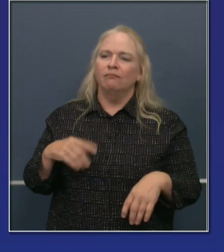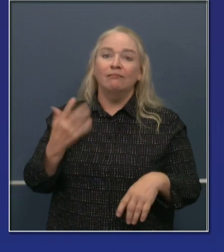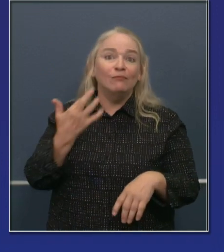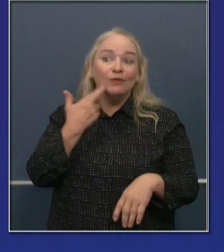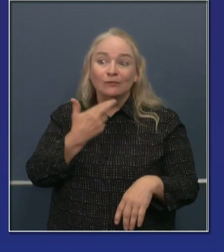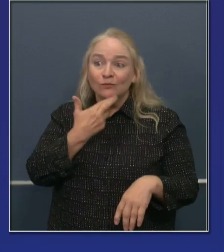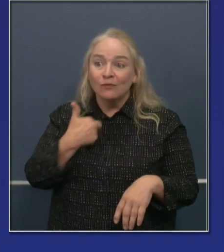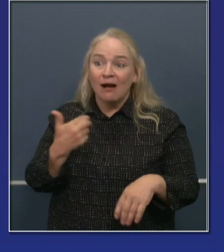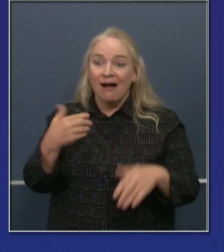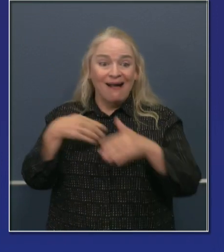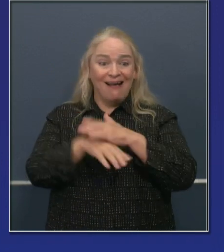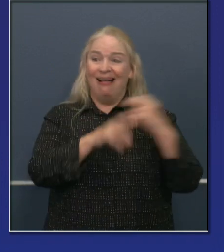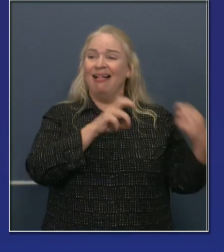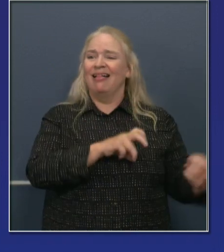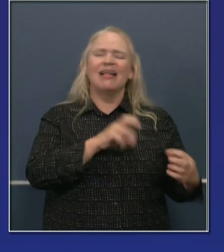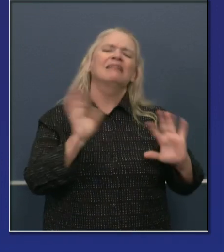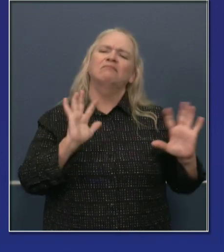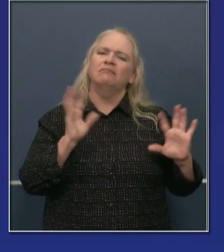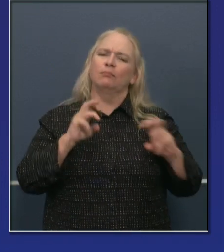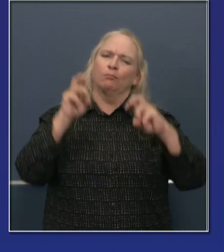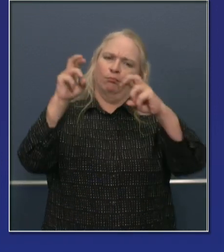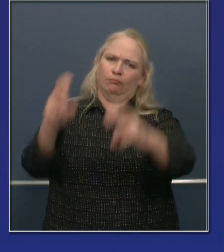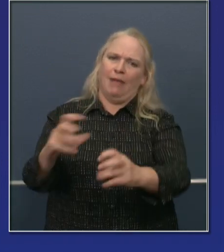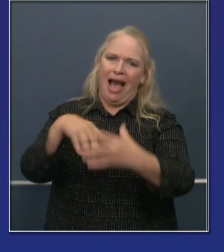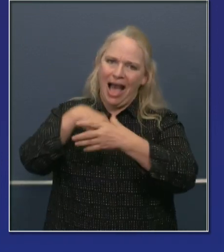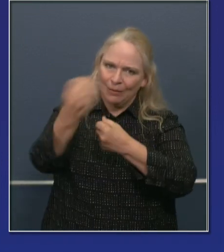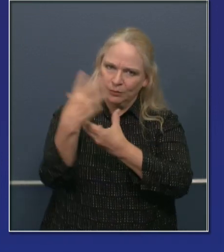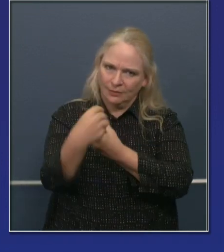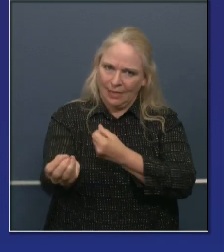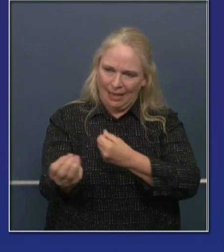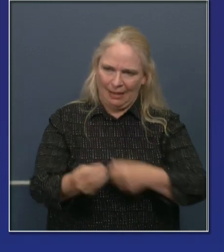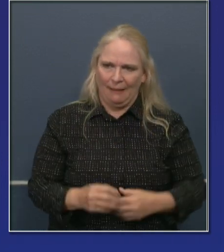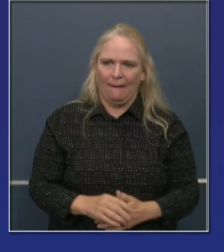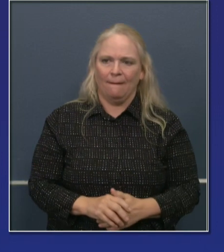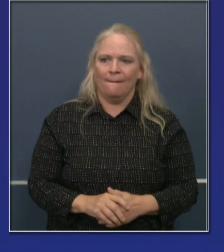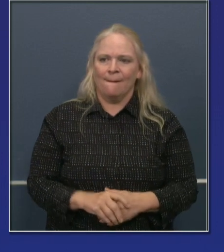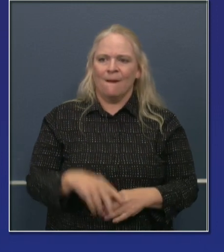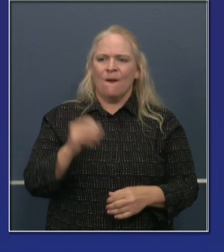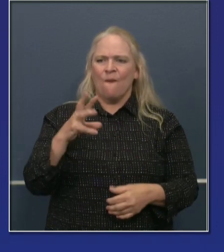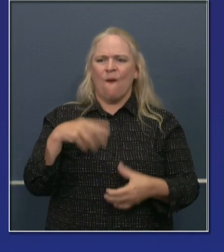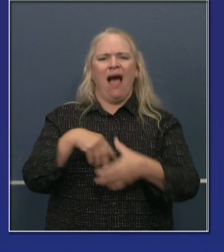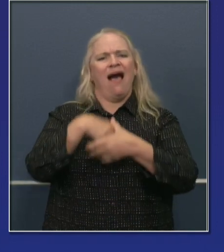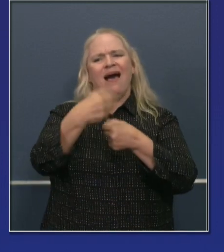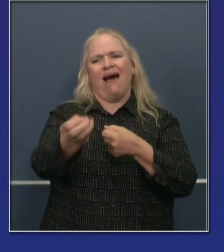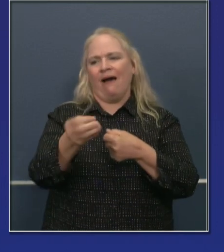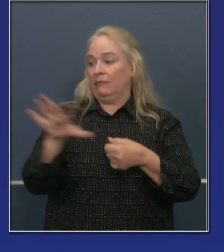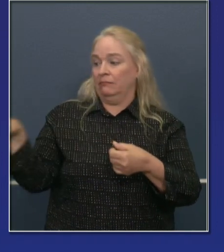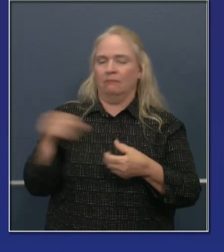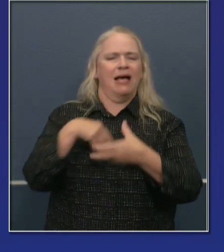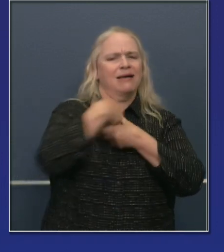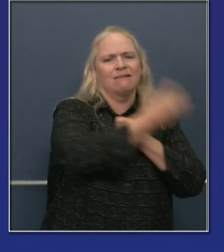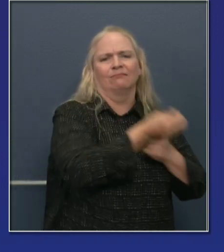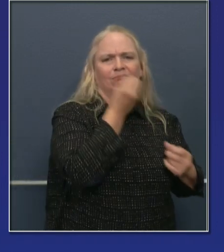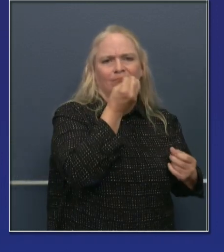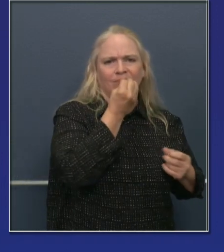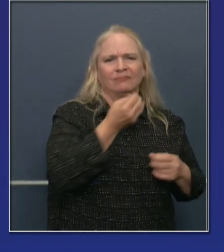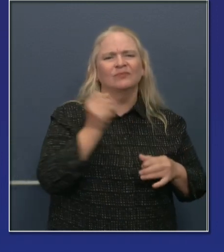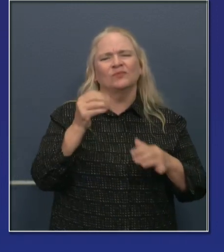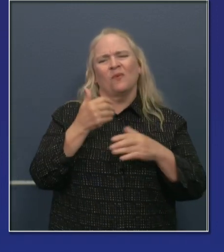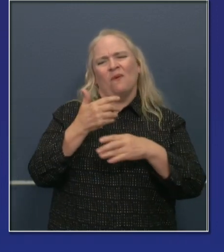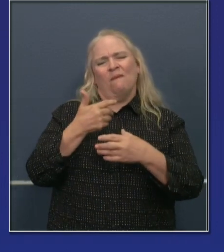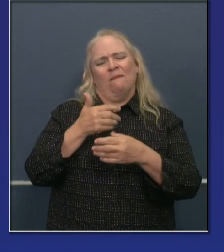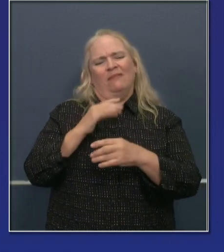activities outside, the impact of the spread of the virus outside, we believe, is